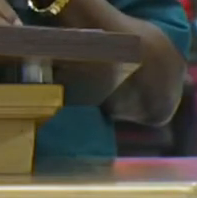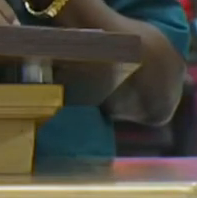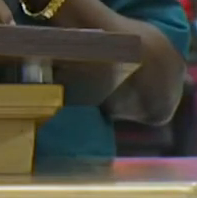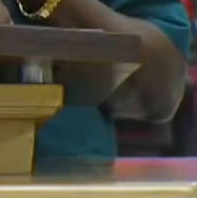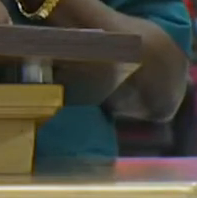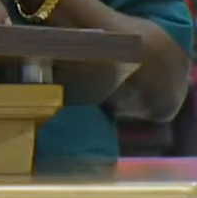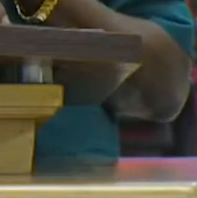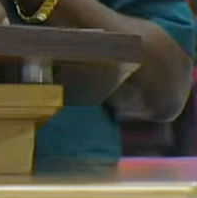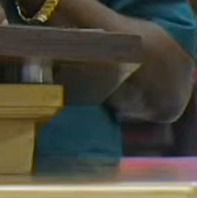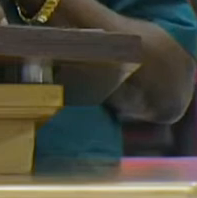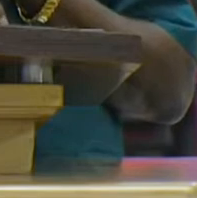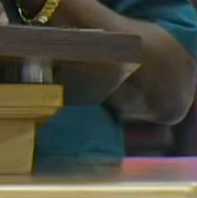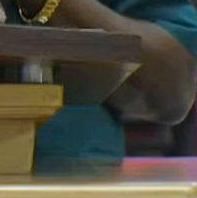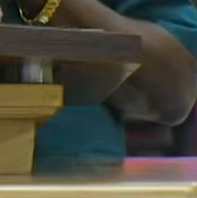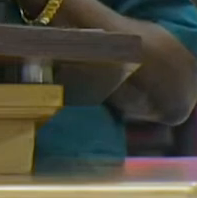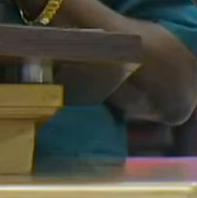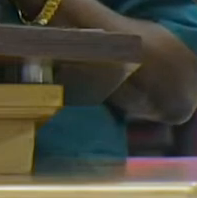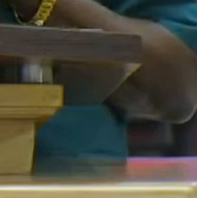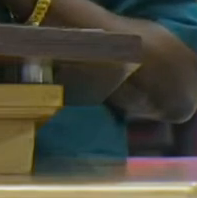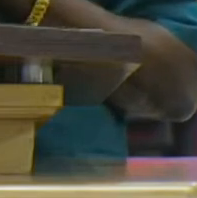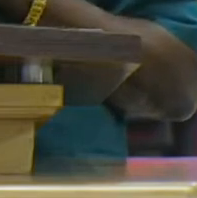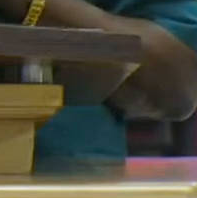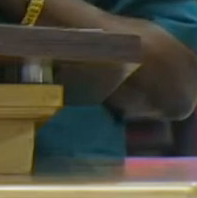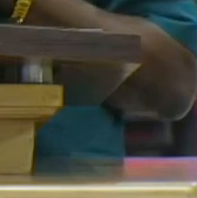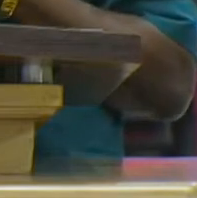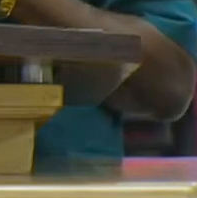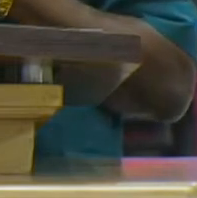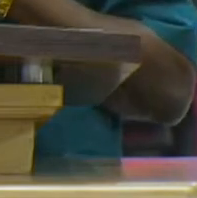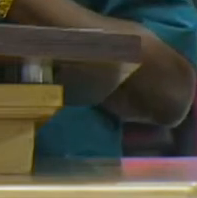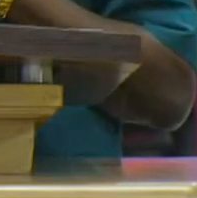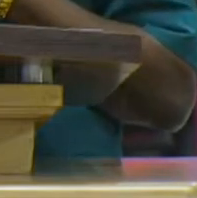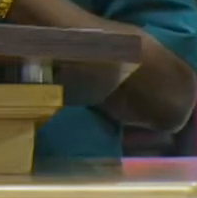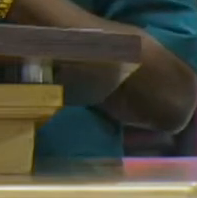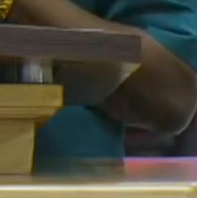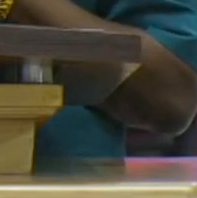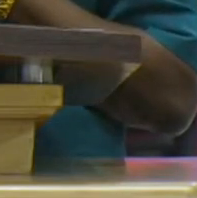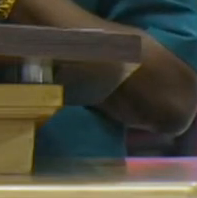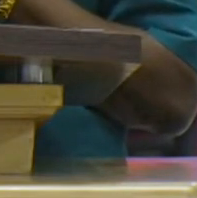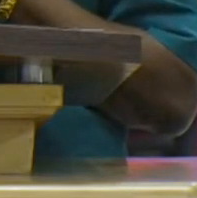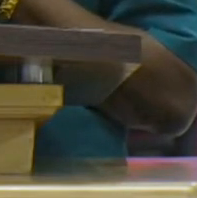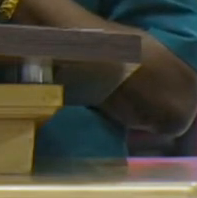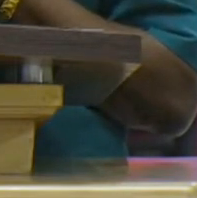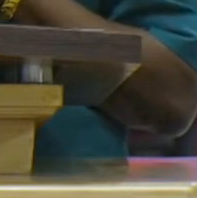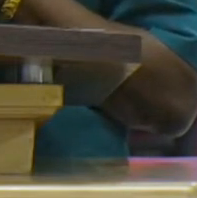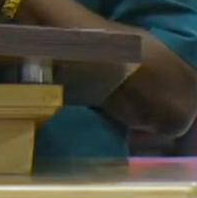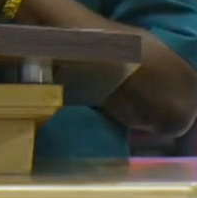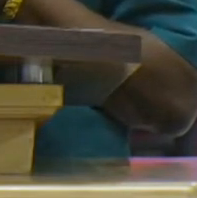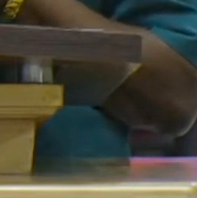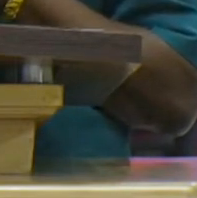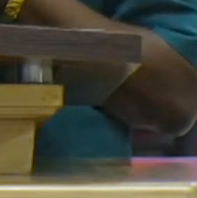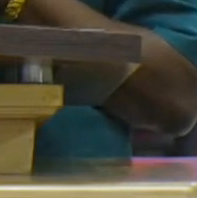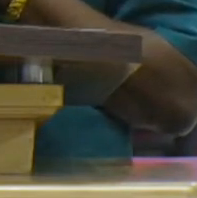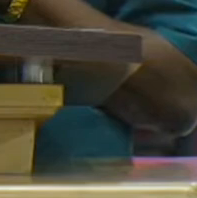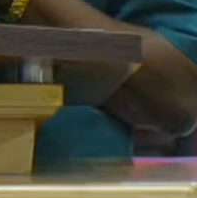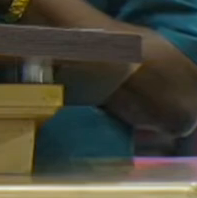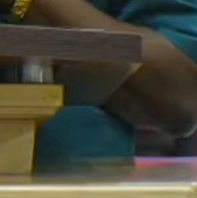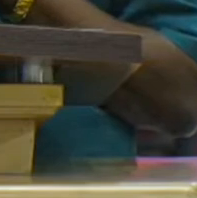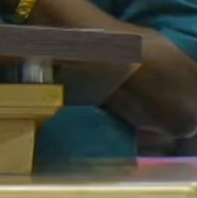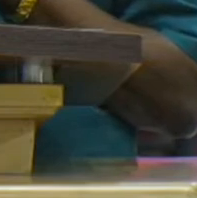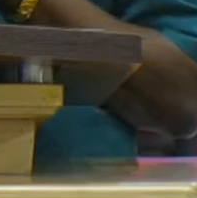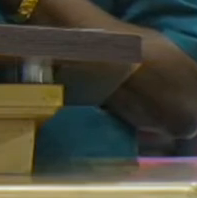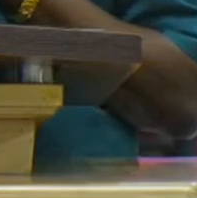ba wa de pe ona kona wa to ranti pe o nilo idasile tabi mu pada bo sipo ni